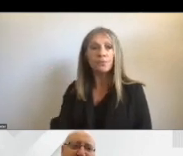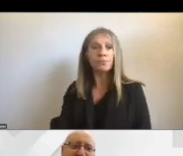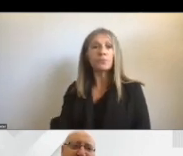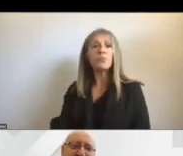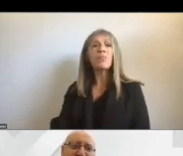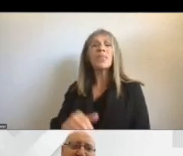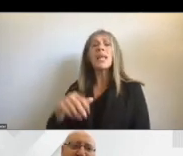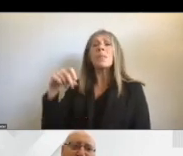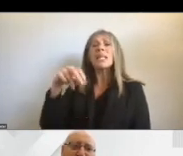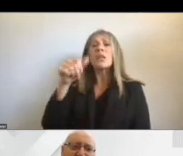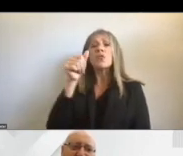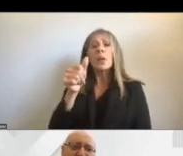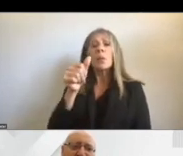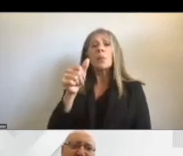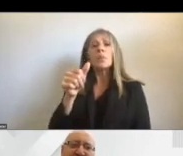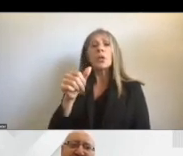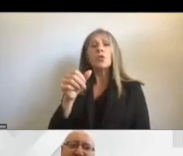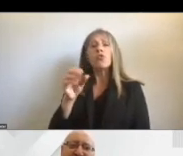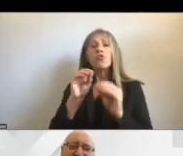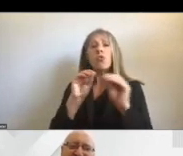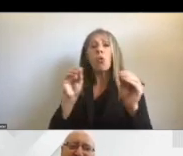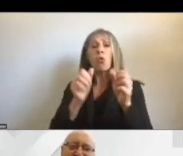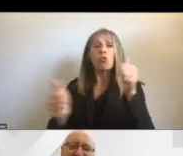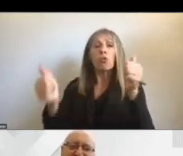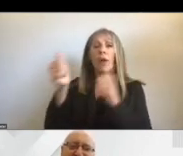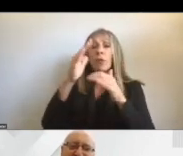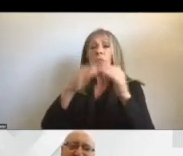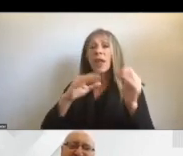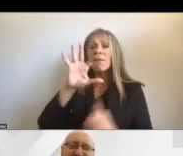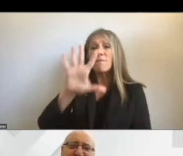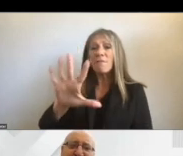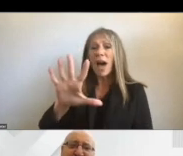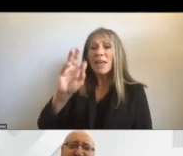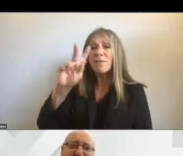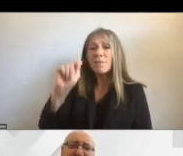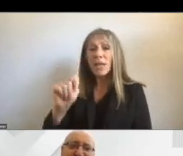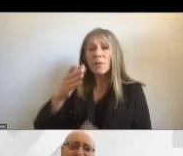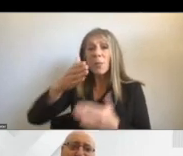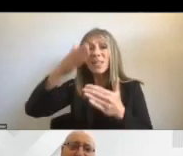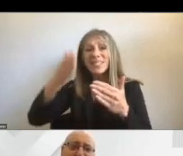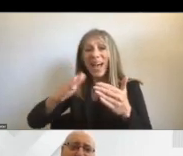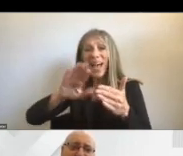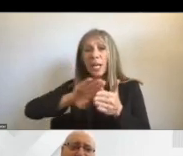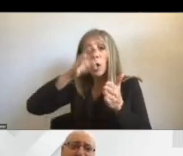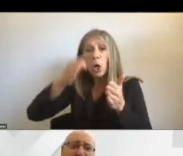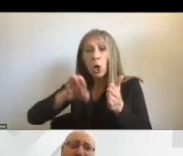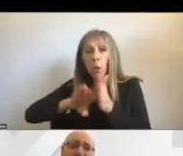So if we go on, we're going to talk about roundabouts. Roundabouts.